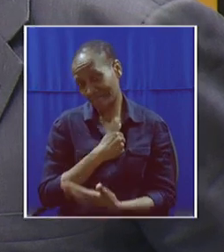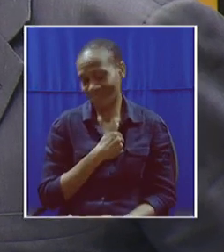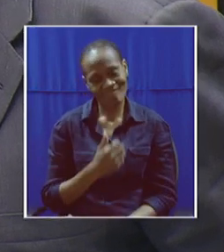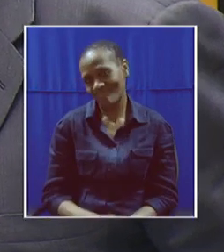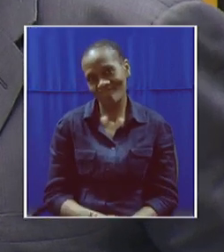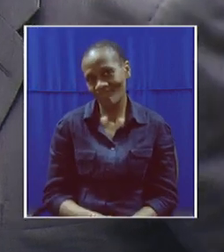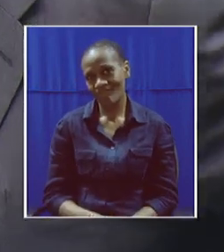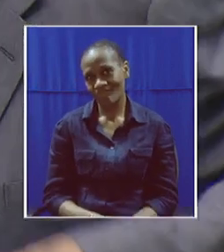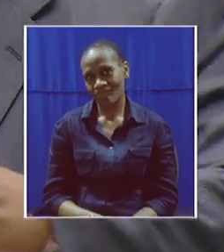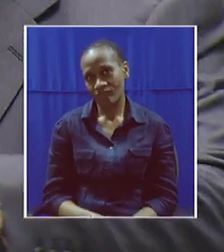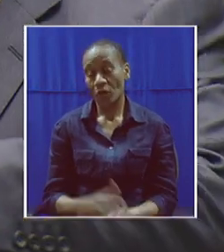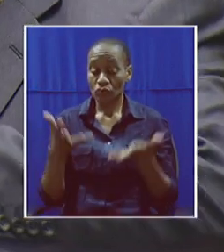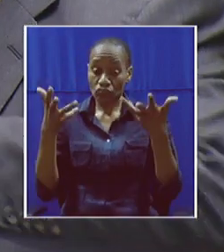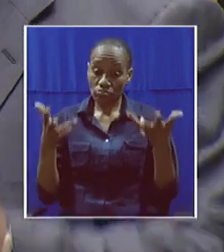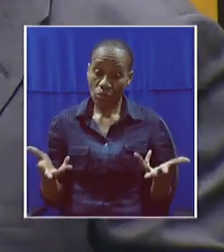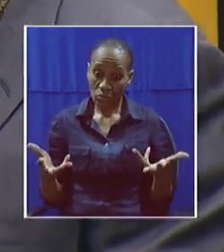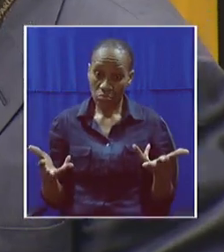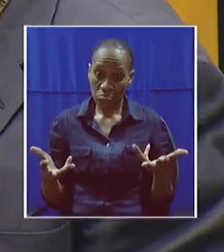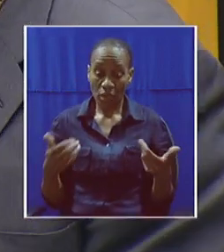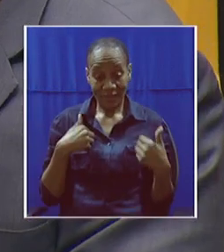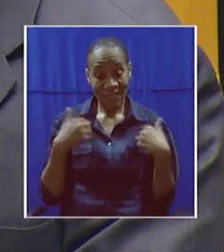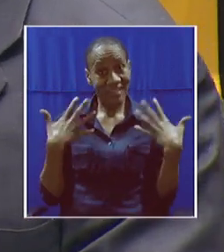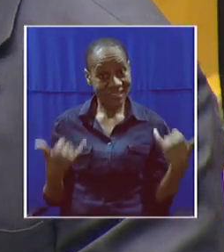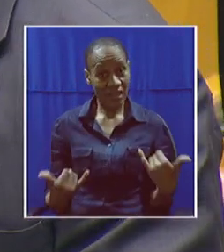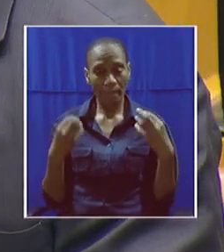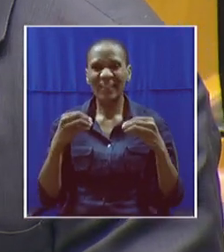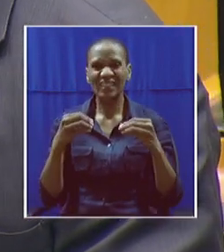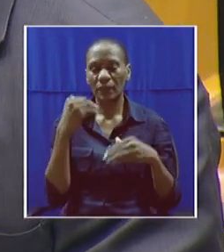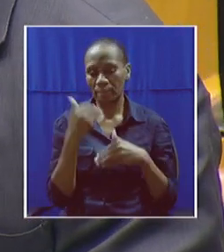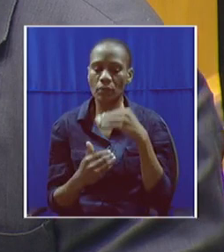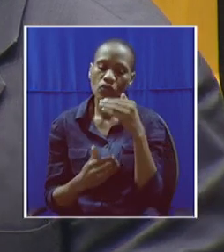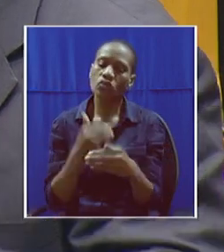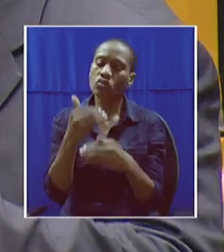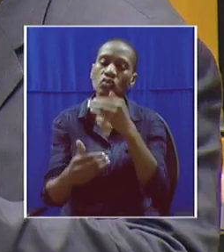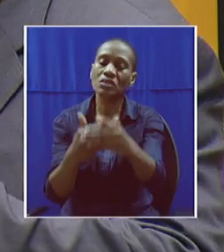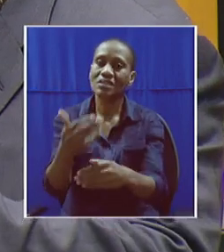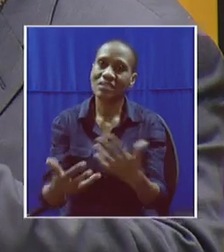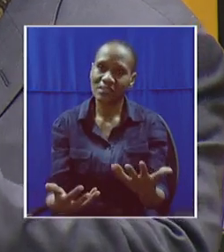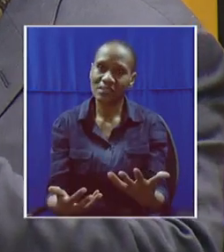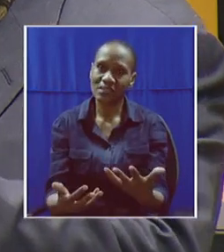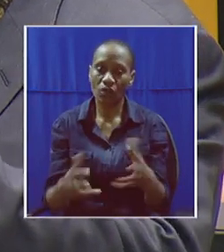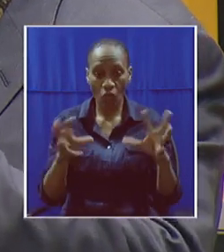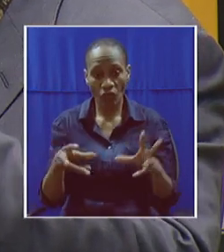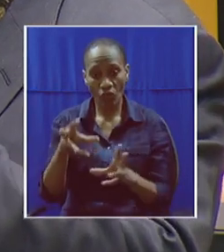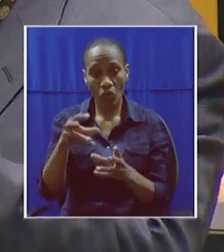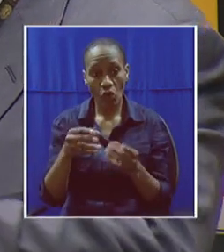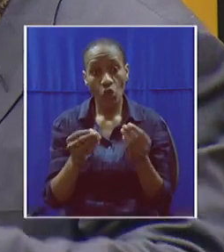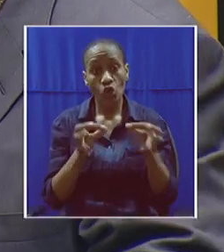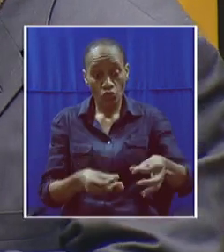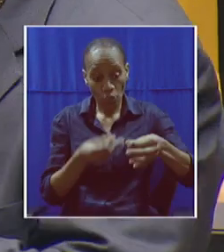helpful um so we are in the process now of incorporating that which is